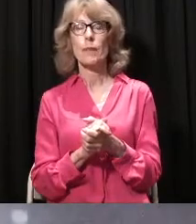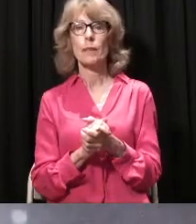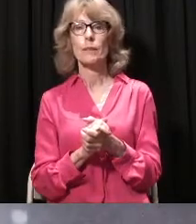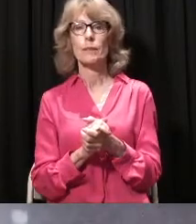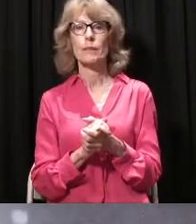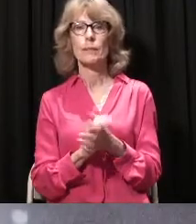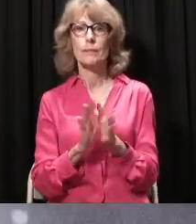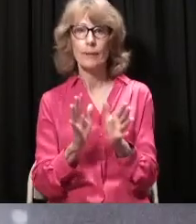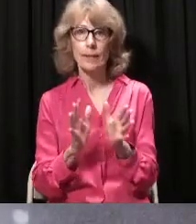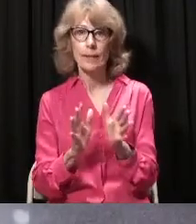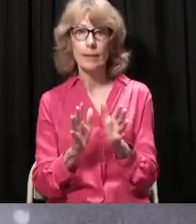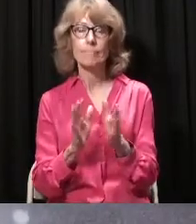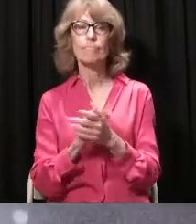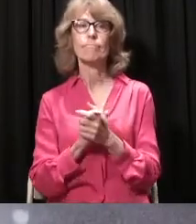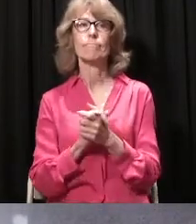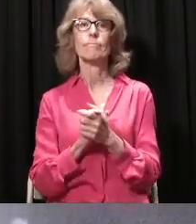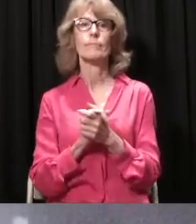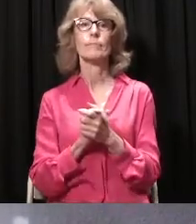Bear with me just one moment.